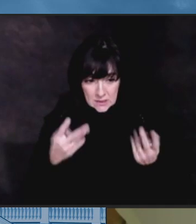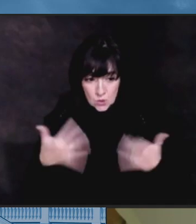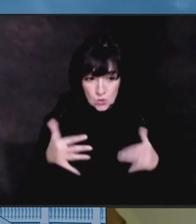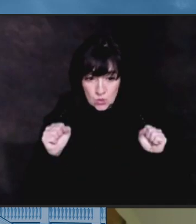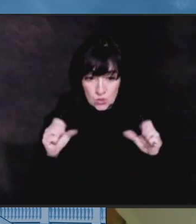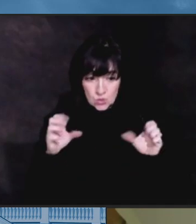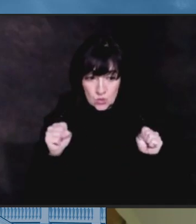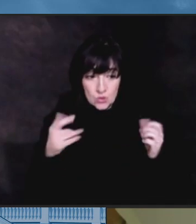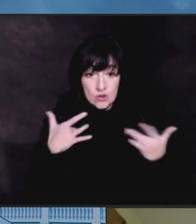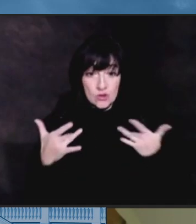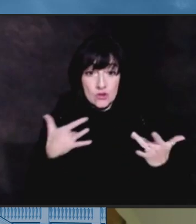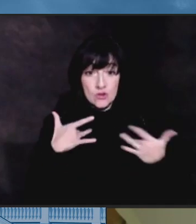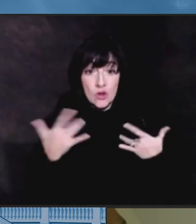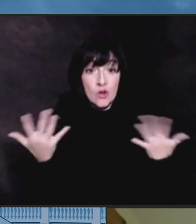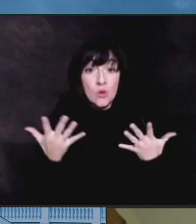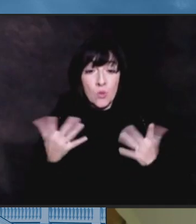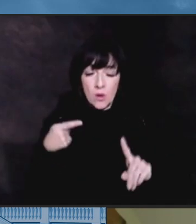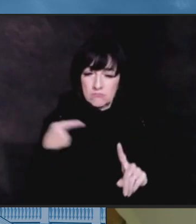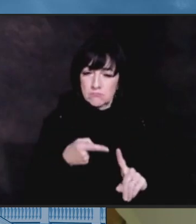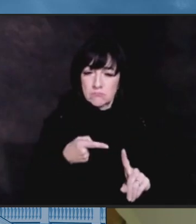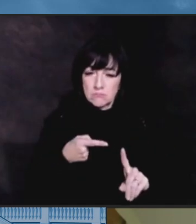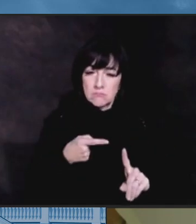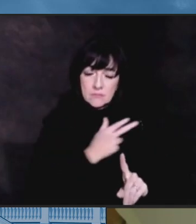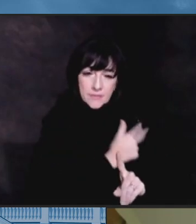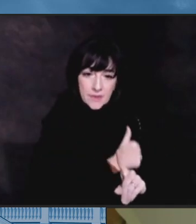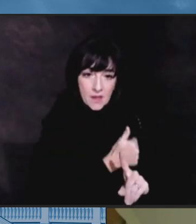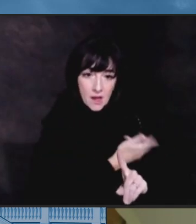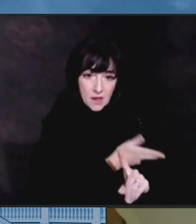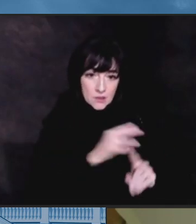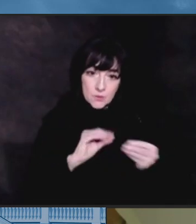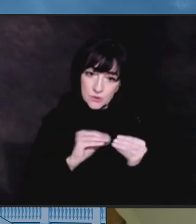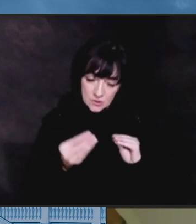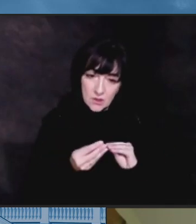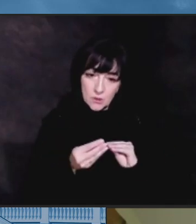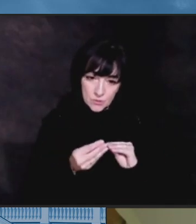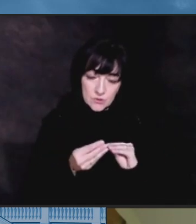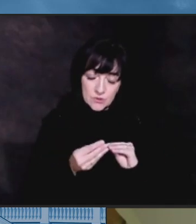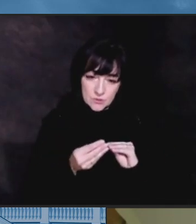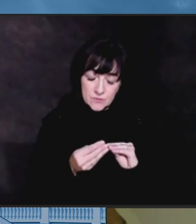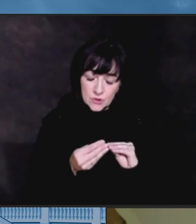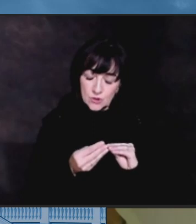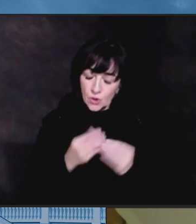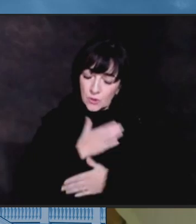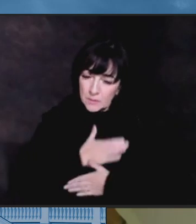And so our plea to those in Kent County is please